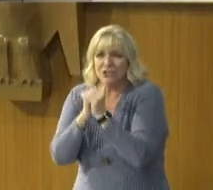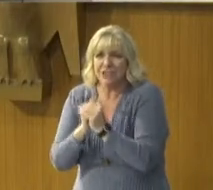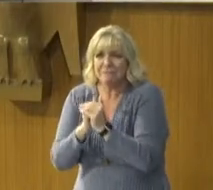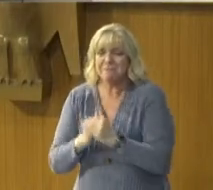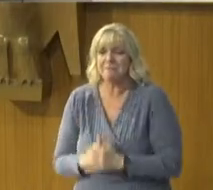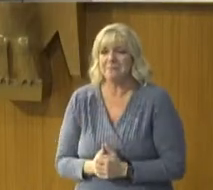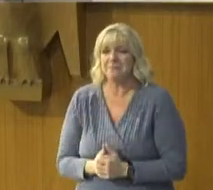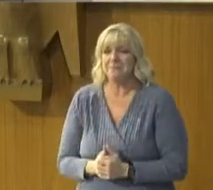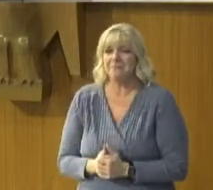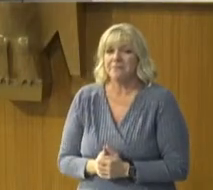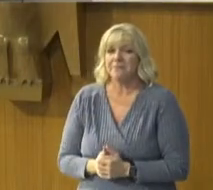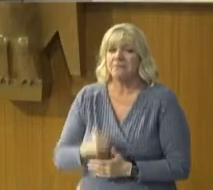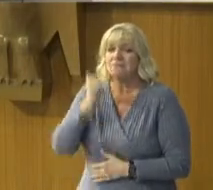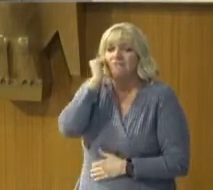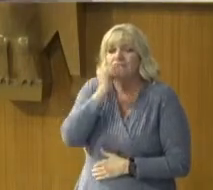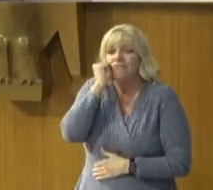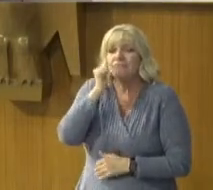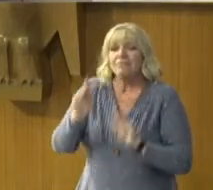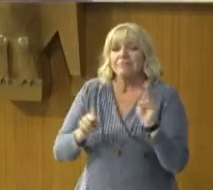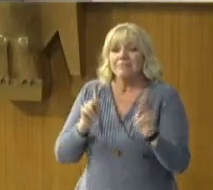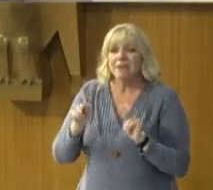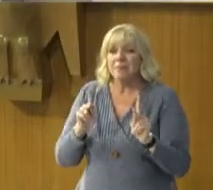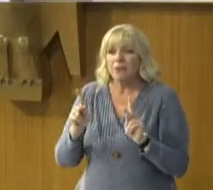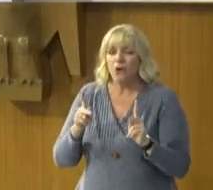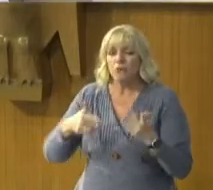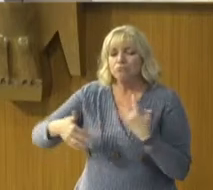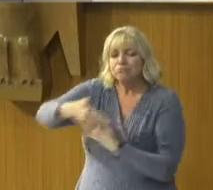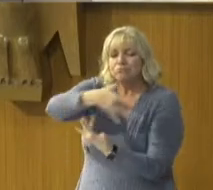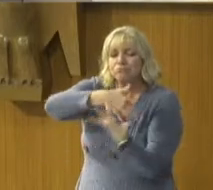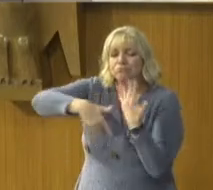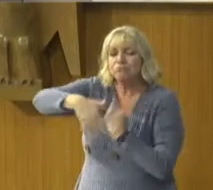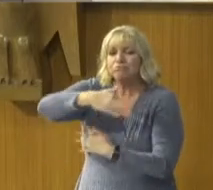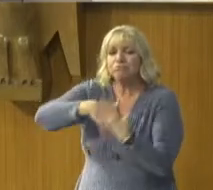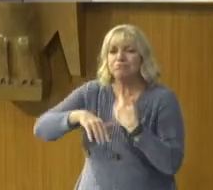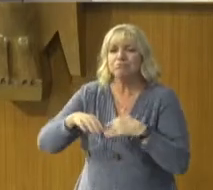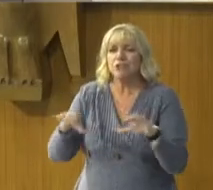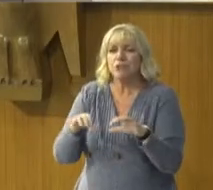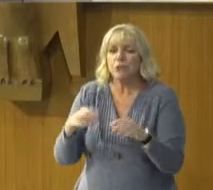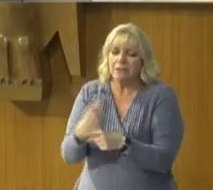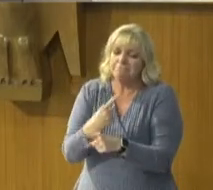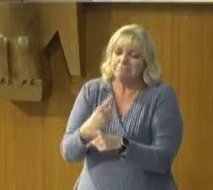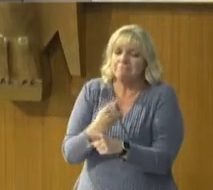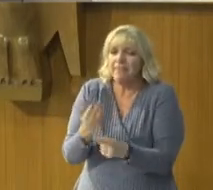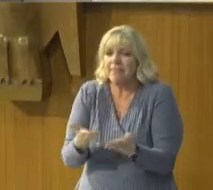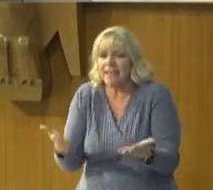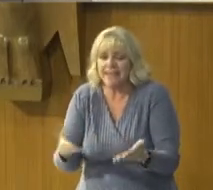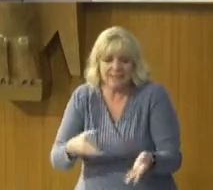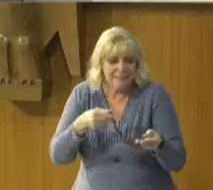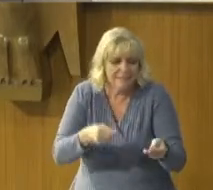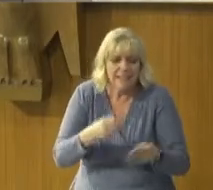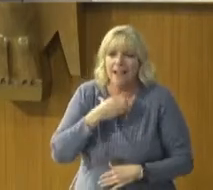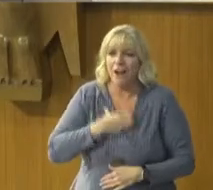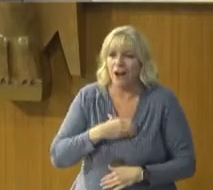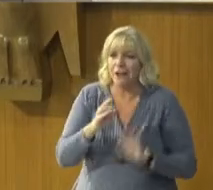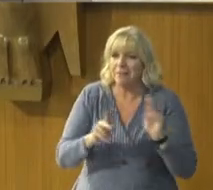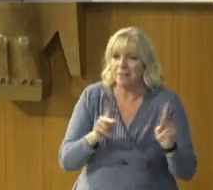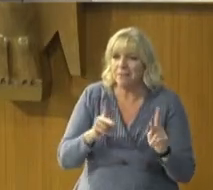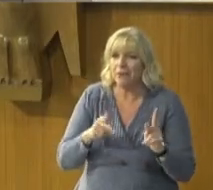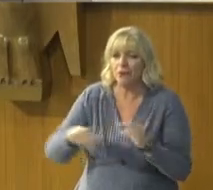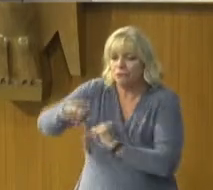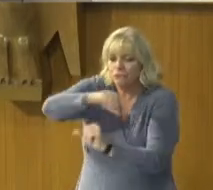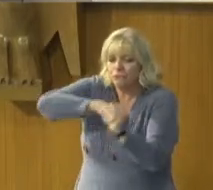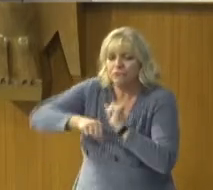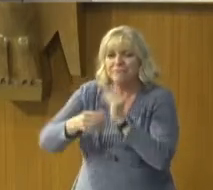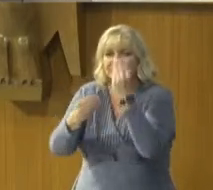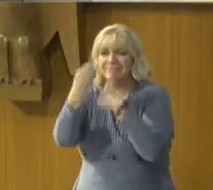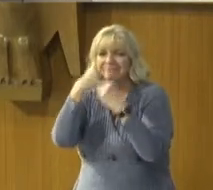When ordinary people are in the midst of doing ordinary things like feeding the hungry and sharing a meal with friends